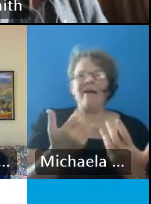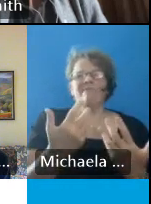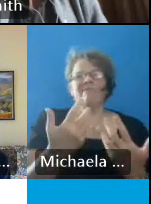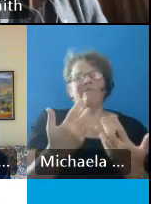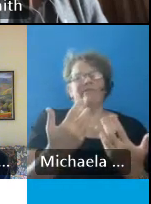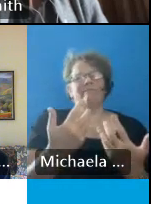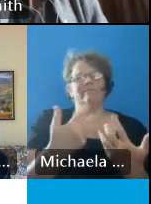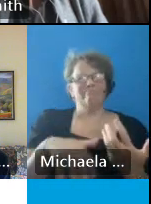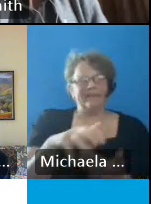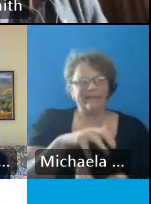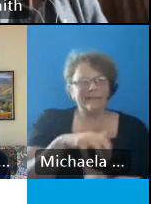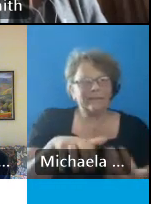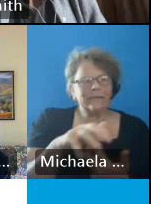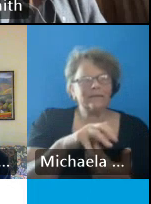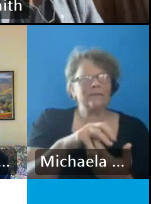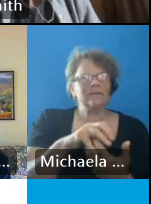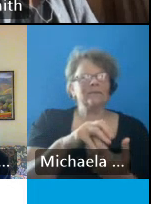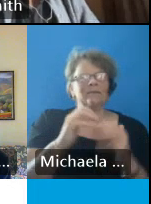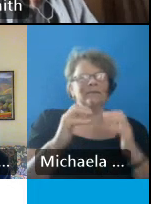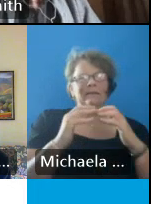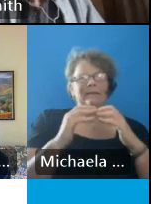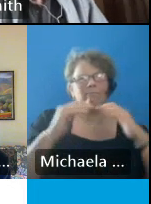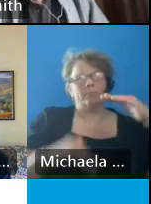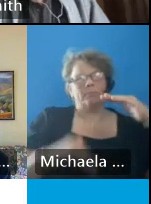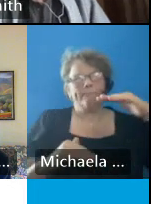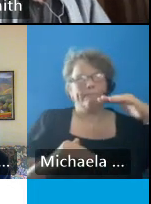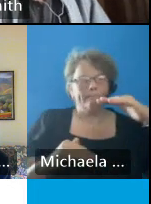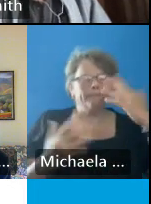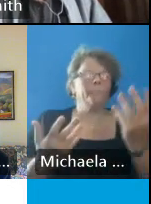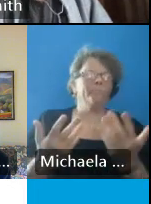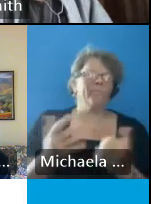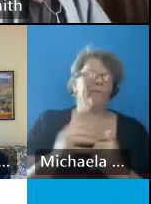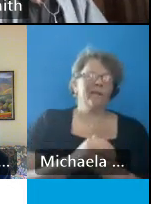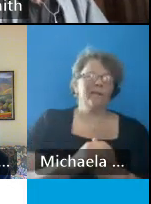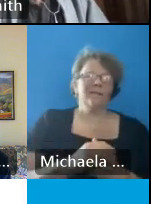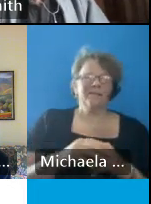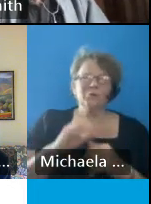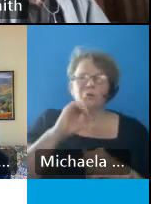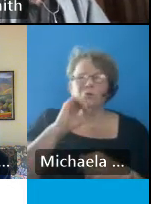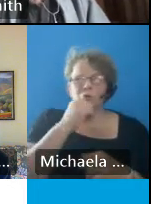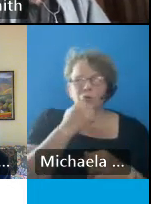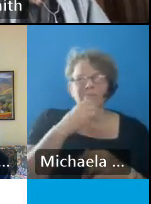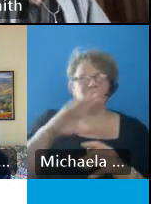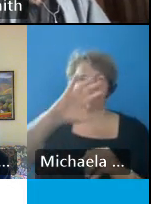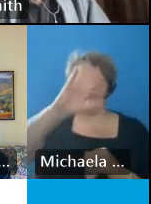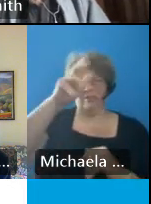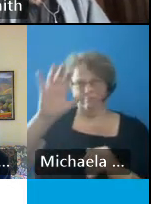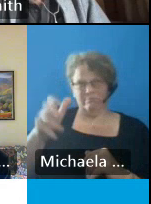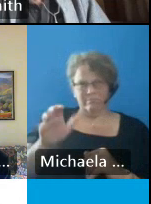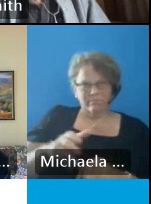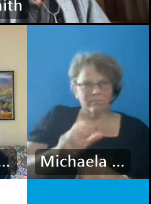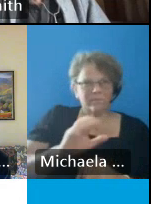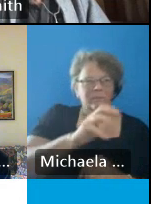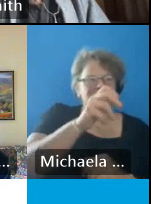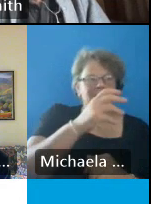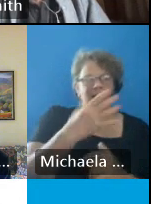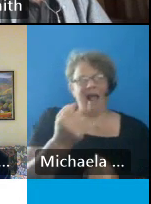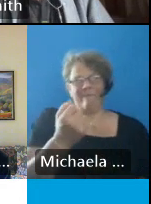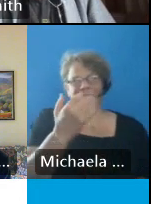that we do look at inequity that I've just described, thinking about the demography as well. We have an